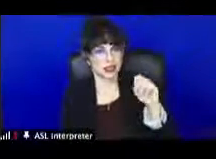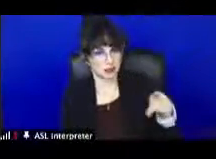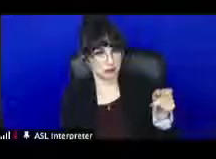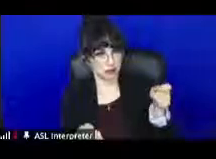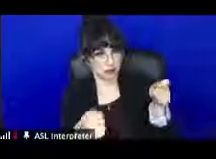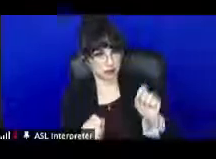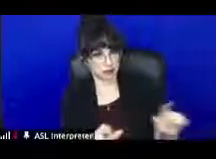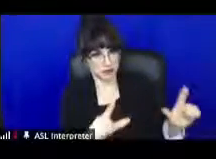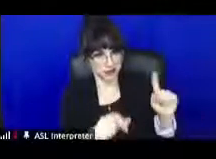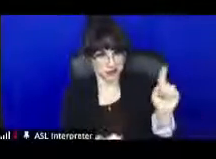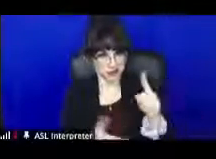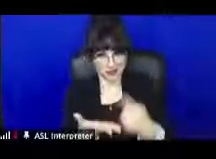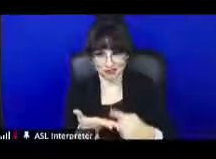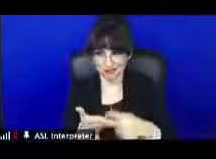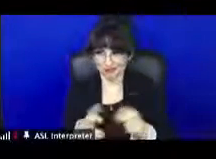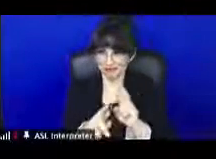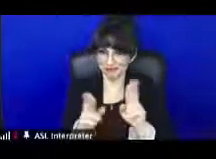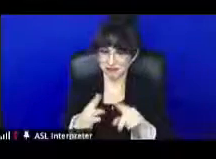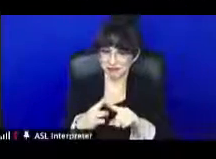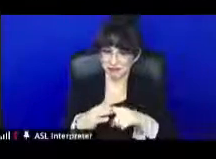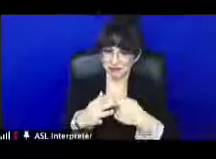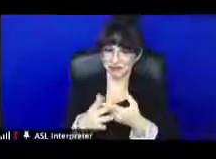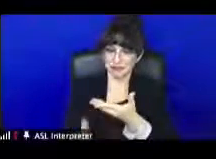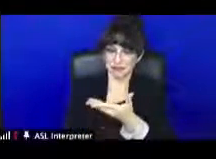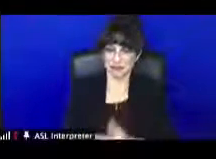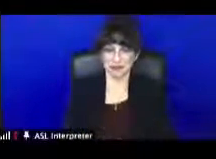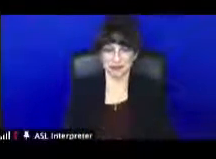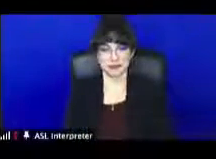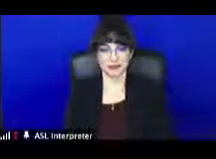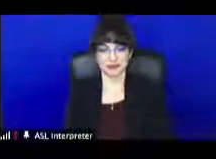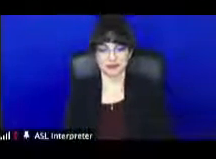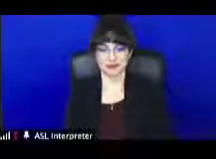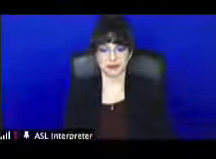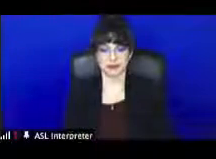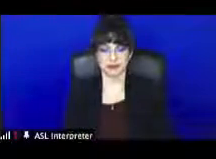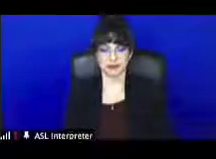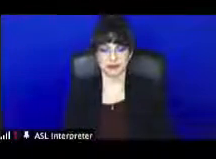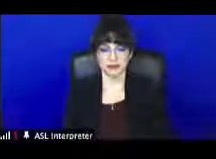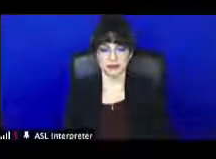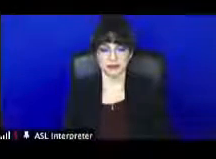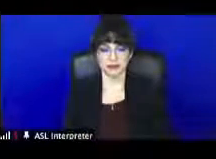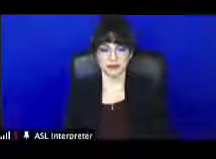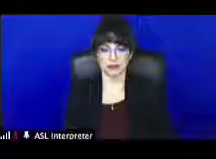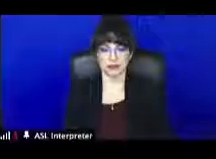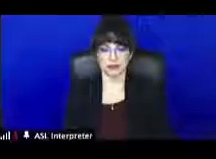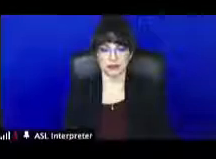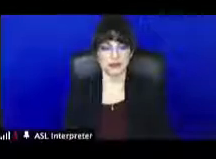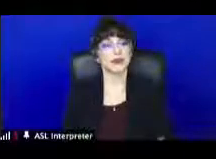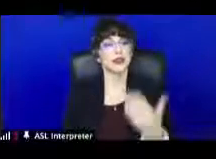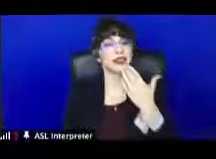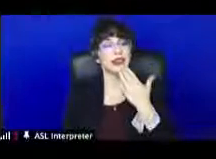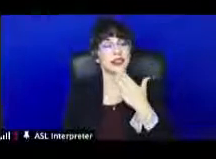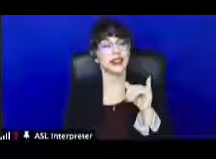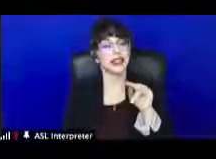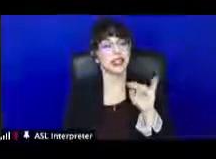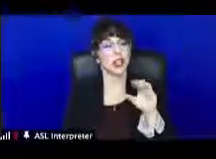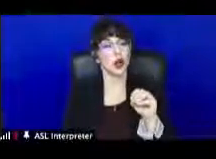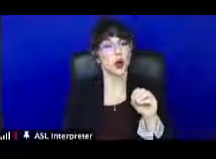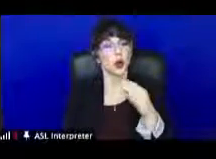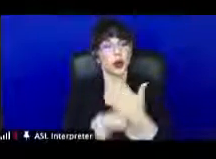to discuss, the floor is yours. Thank you. Inyo counties,